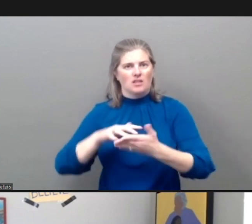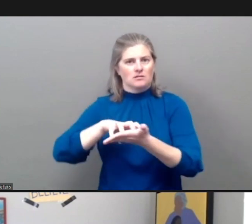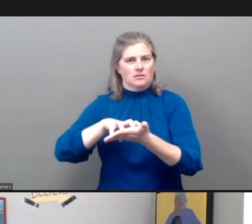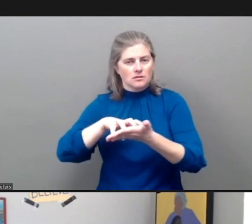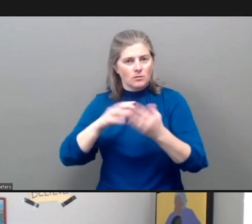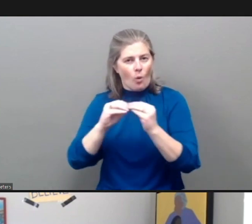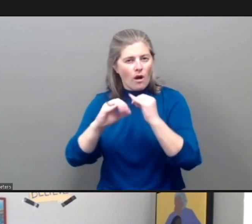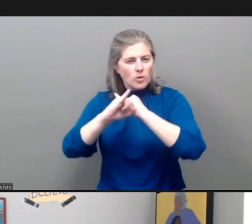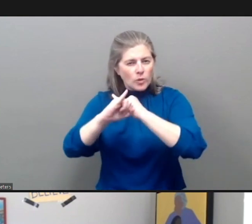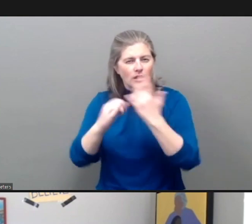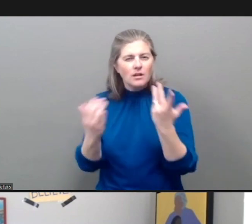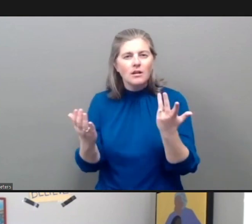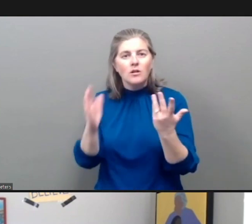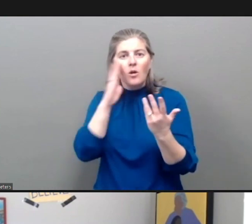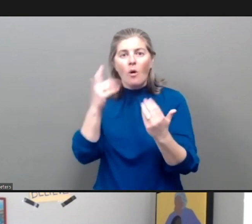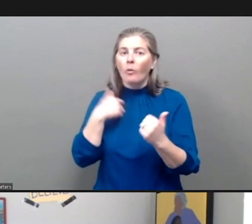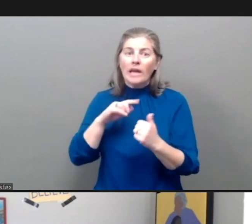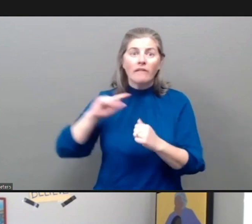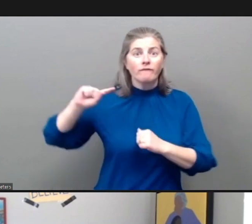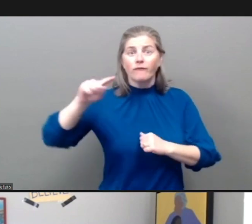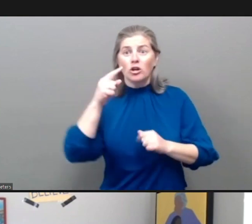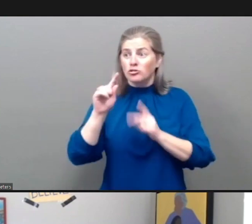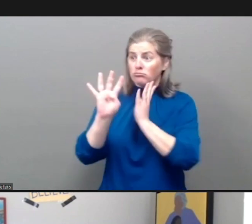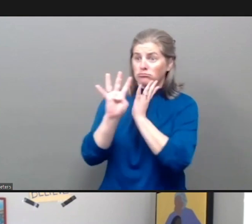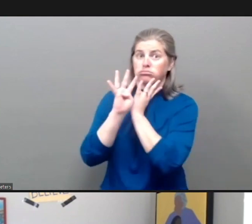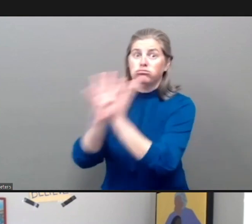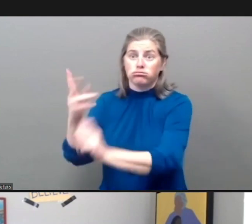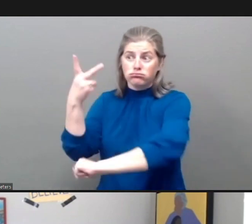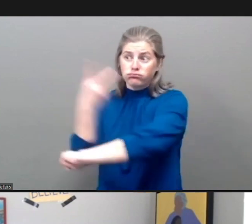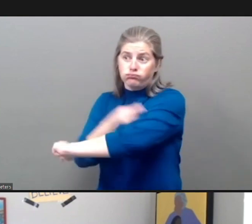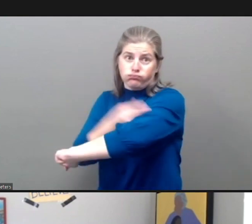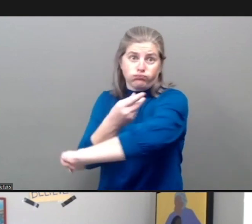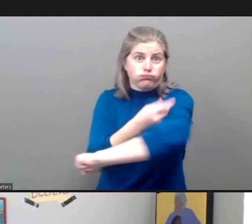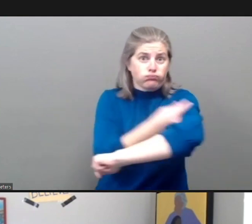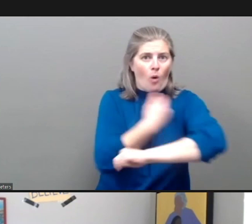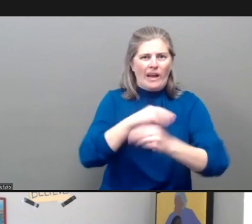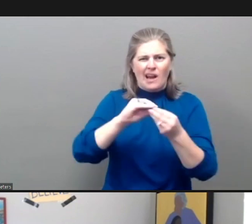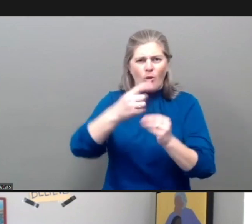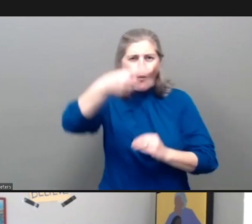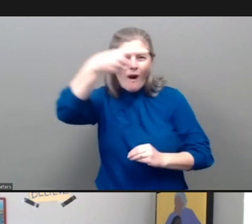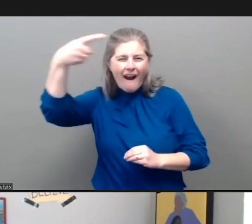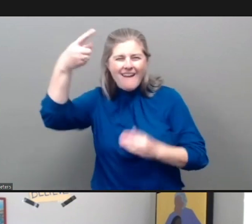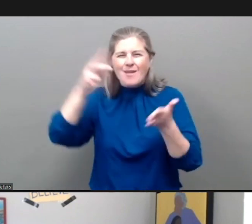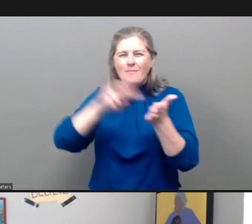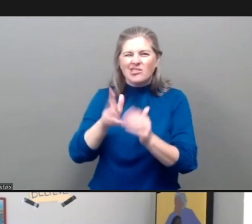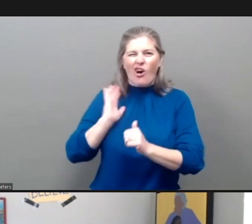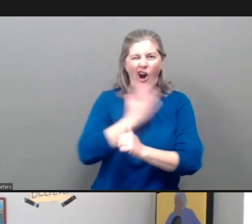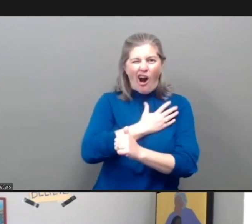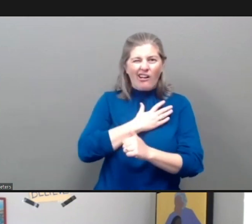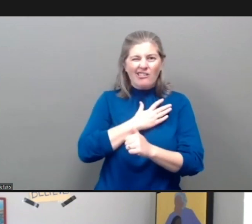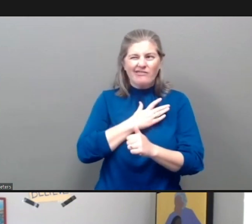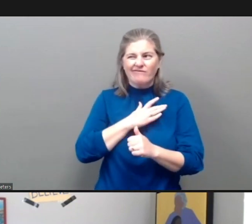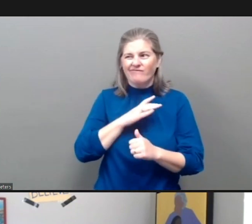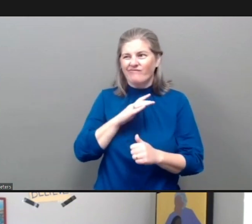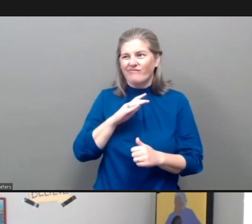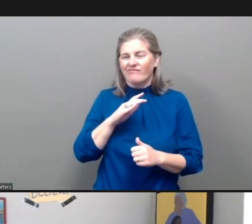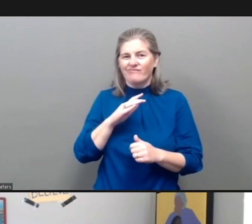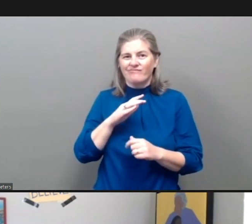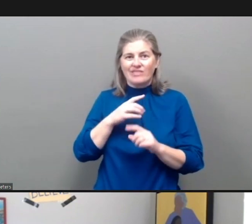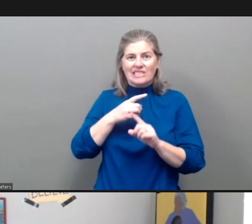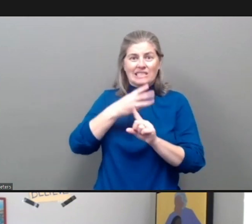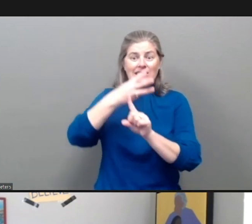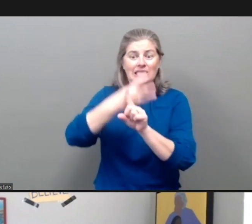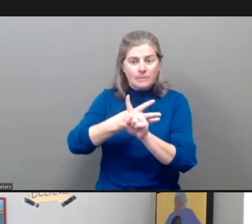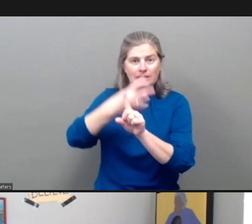be, in the first to get so many people vaccinated. Then of course we'll be the first at 6 or 7 or 8 months to